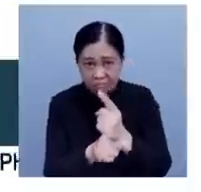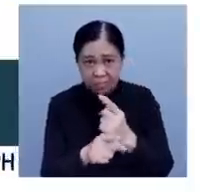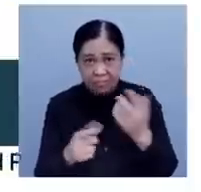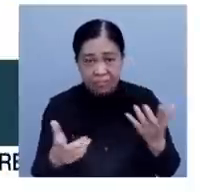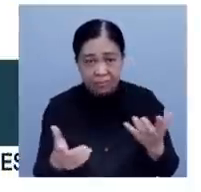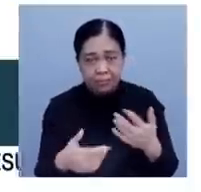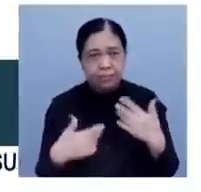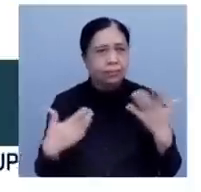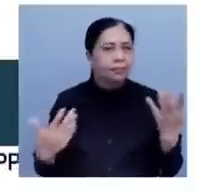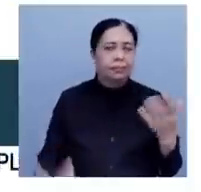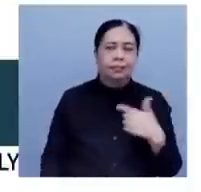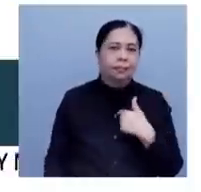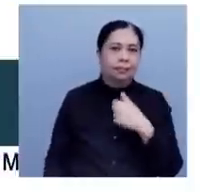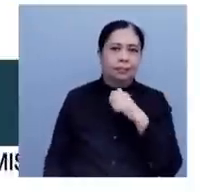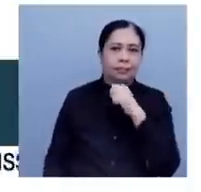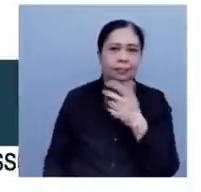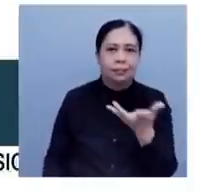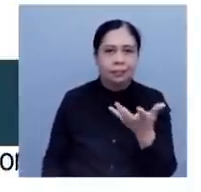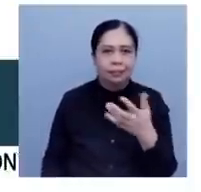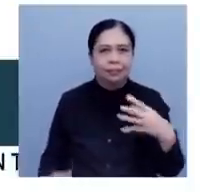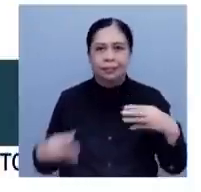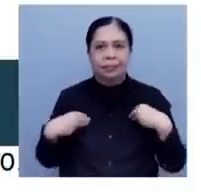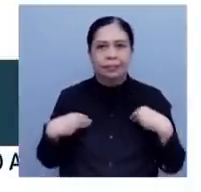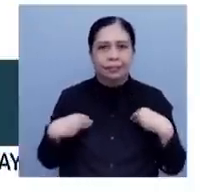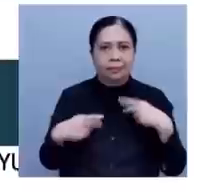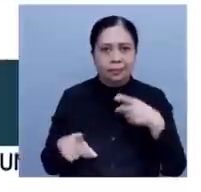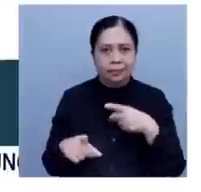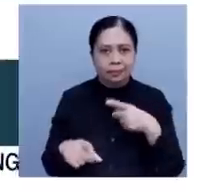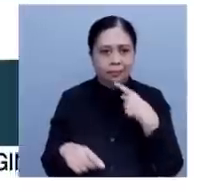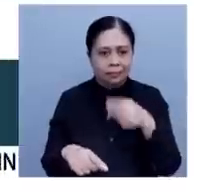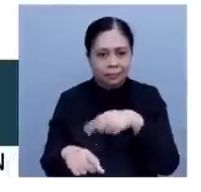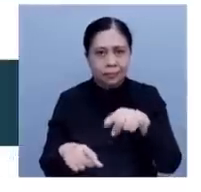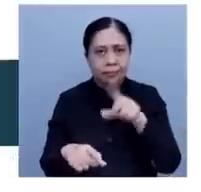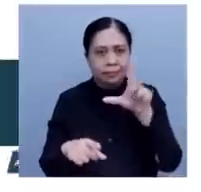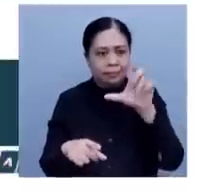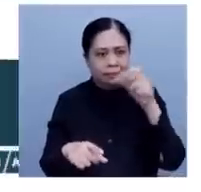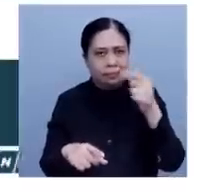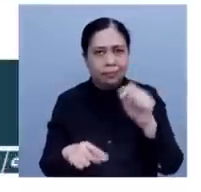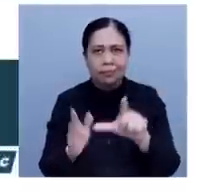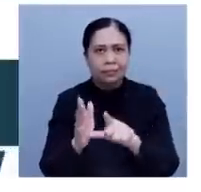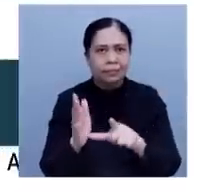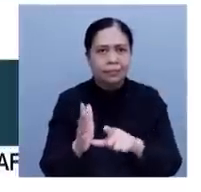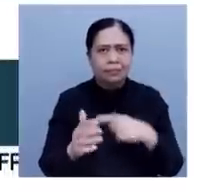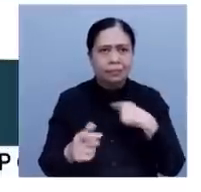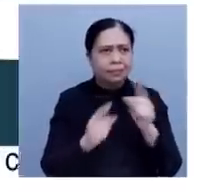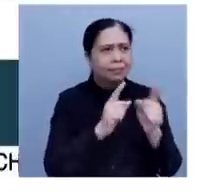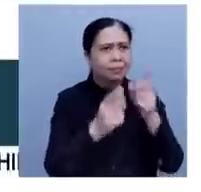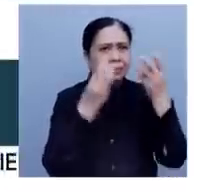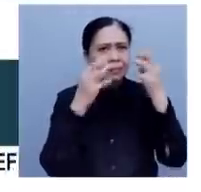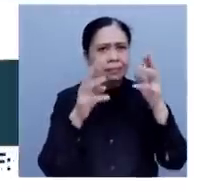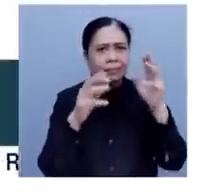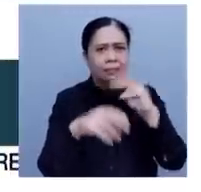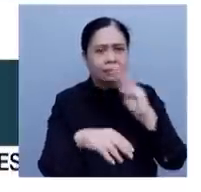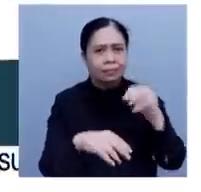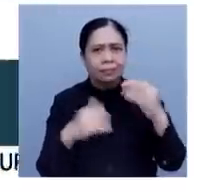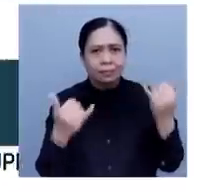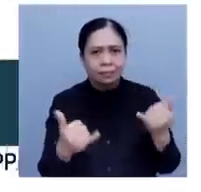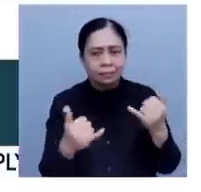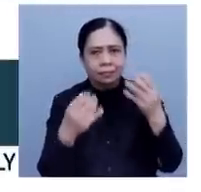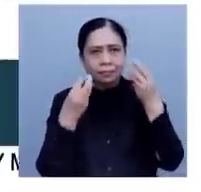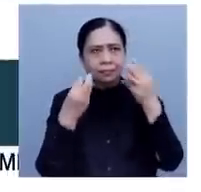not even admitting nor accepting their claim that this is legal, because I talked to the mayor of Manila now, Mayor